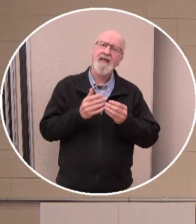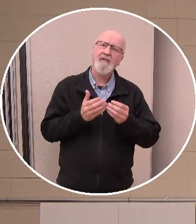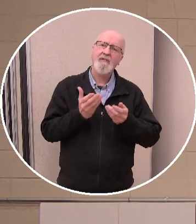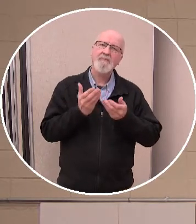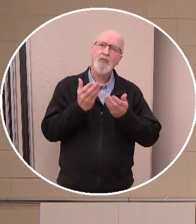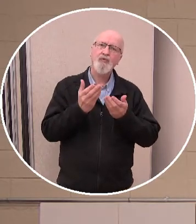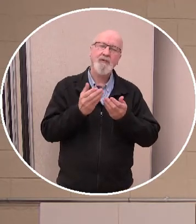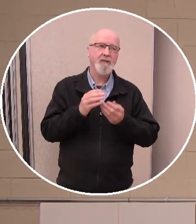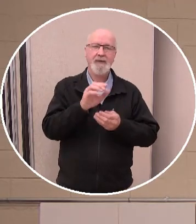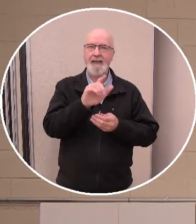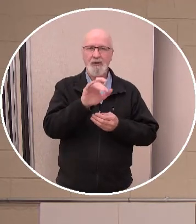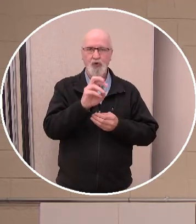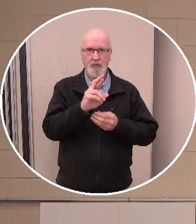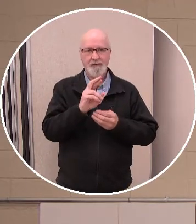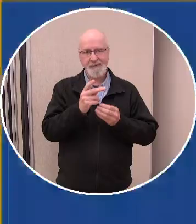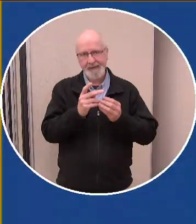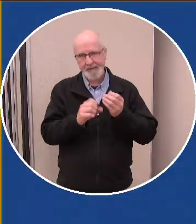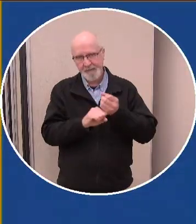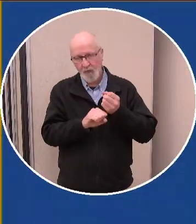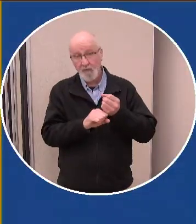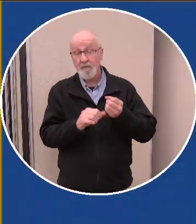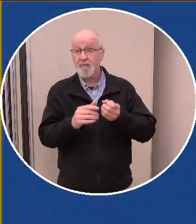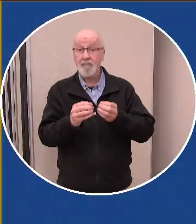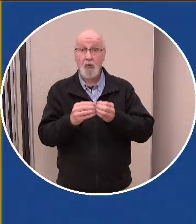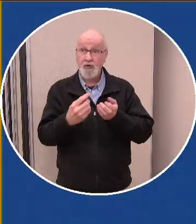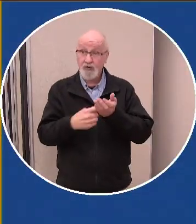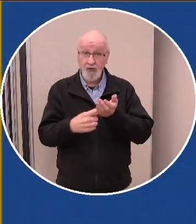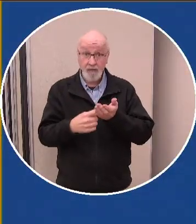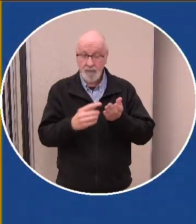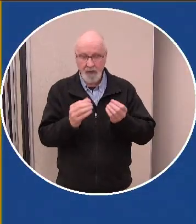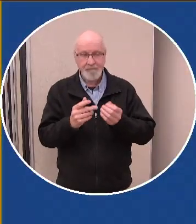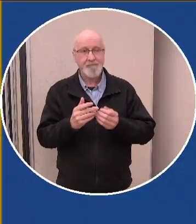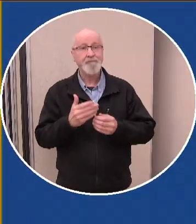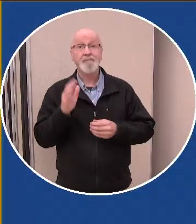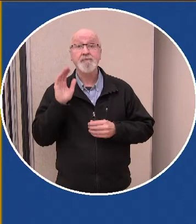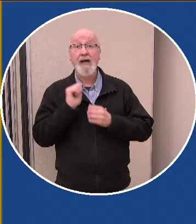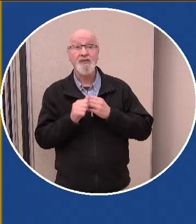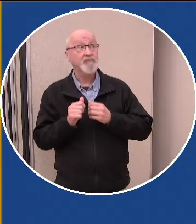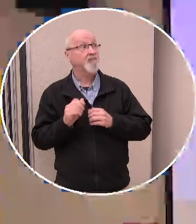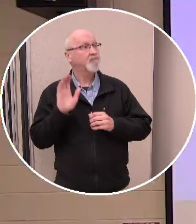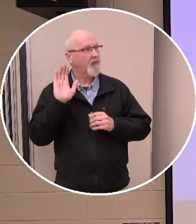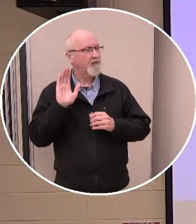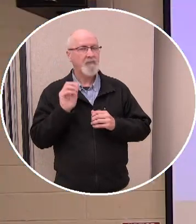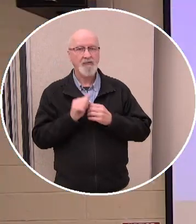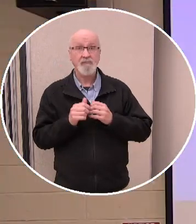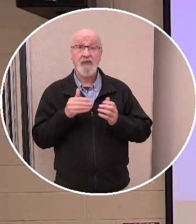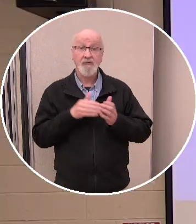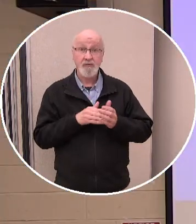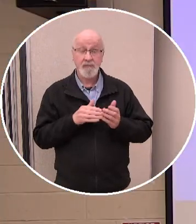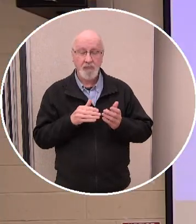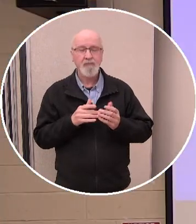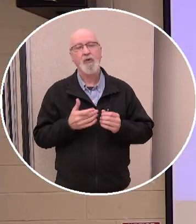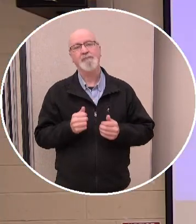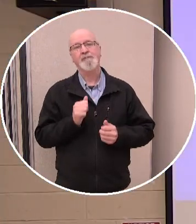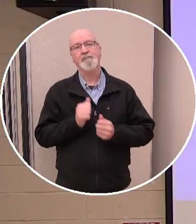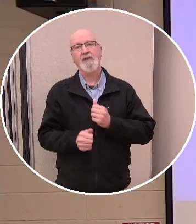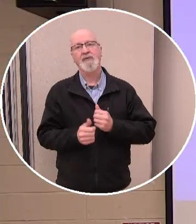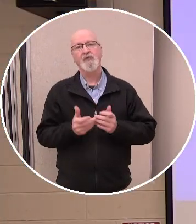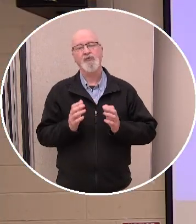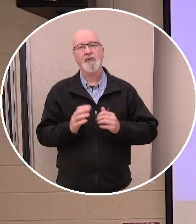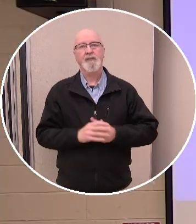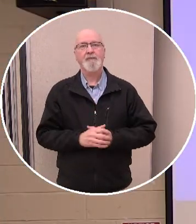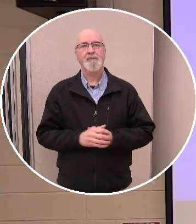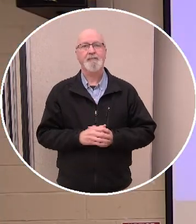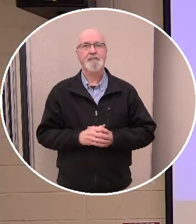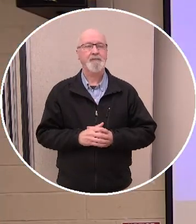Seconded by Lester. Any discussion? Hearing none. All in favor? Aye. Those against? Motion carries. Thank you for that,